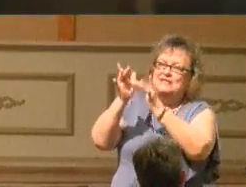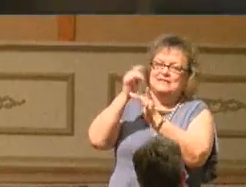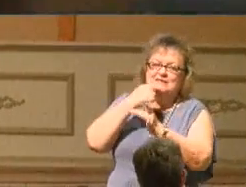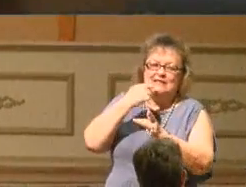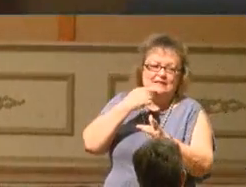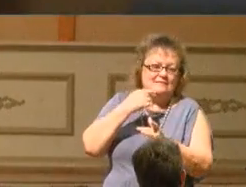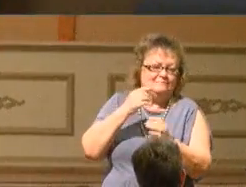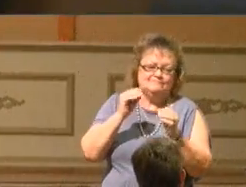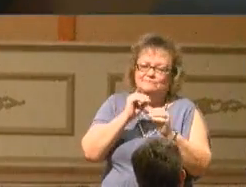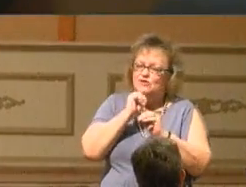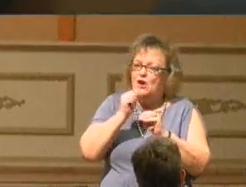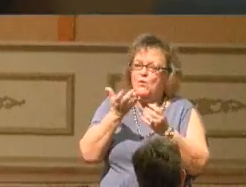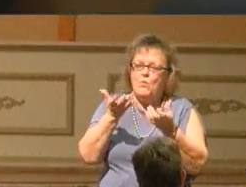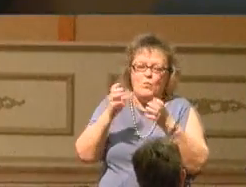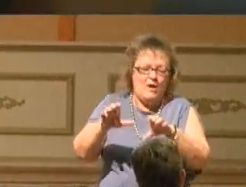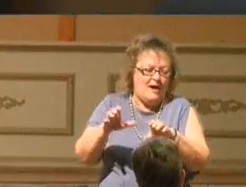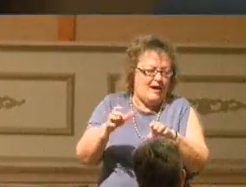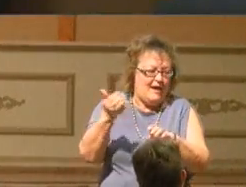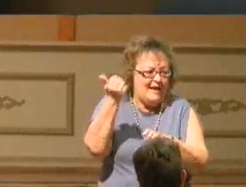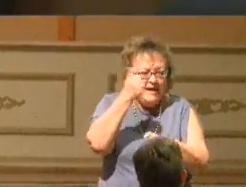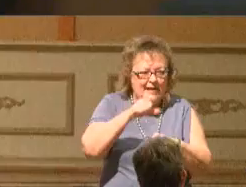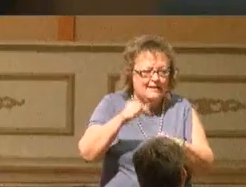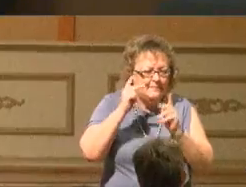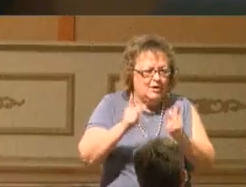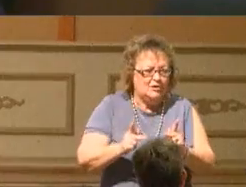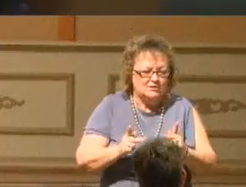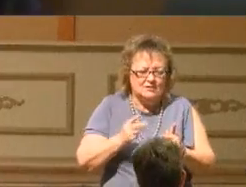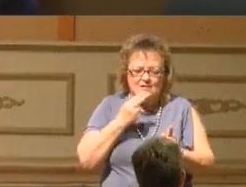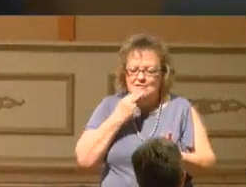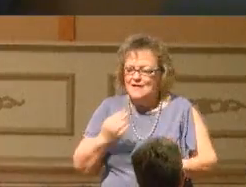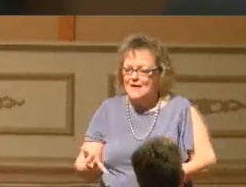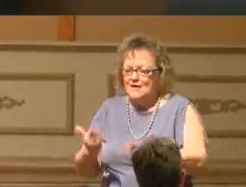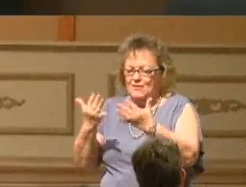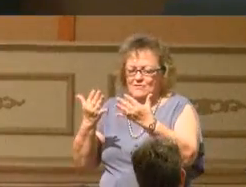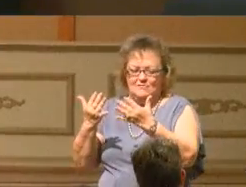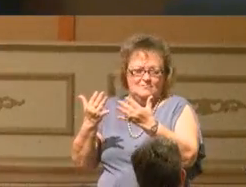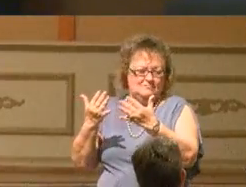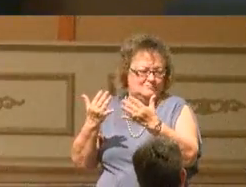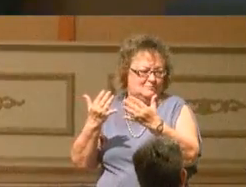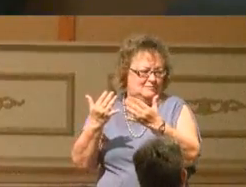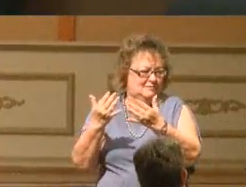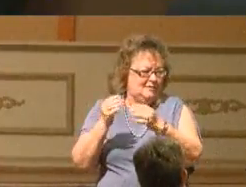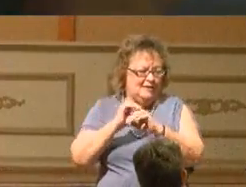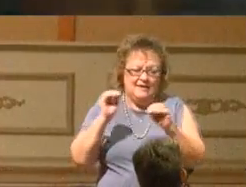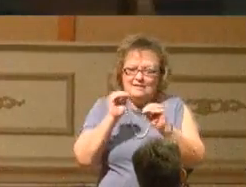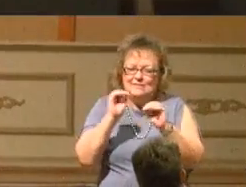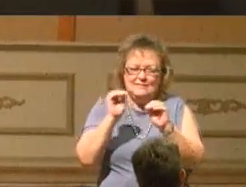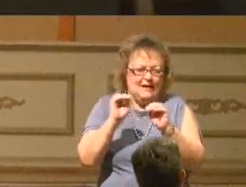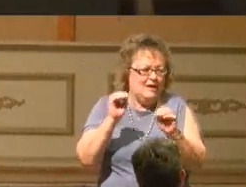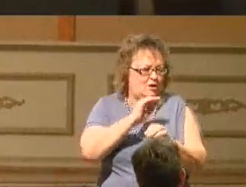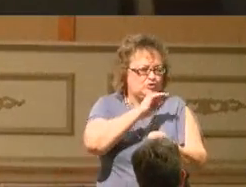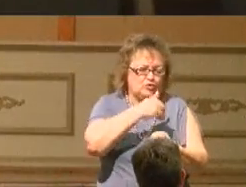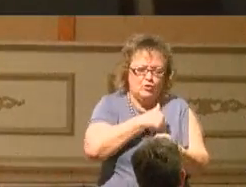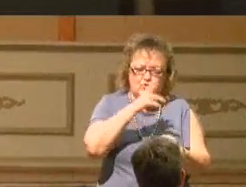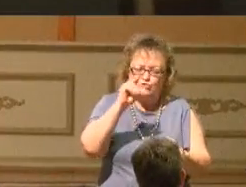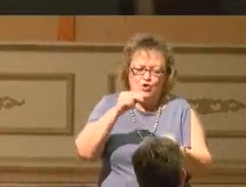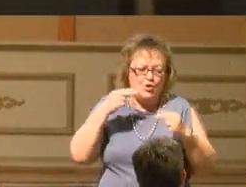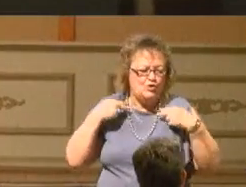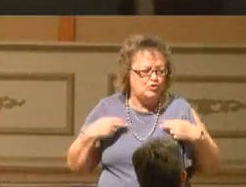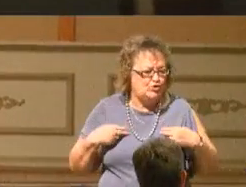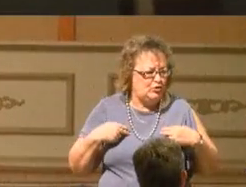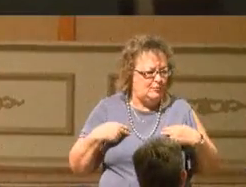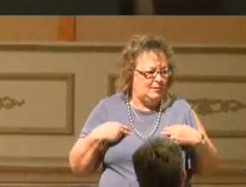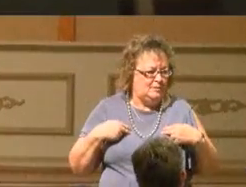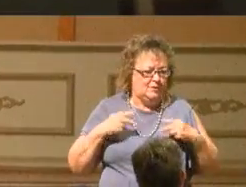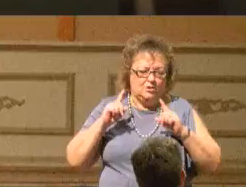he created it for the devil and his angels, not for human beings. He did not want anyone, any soul, any human being to